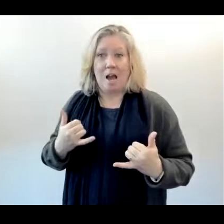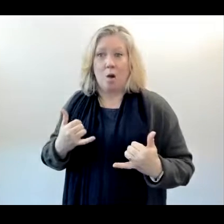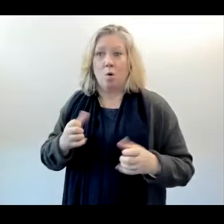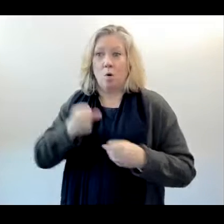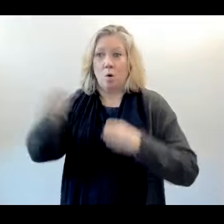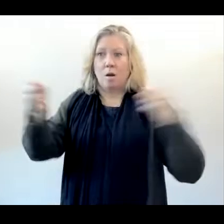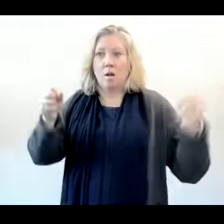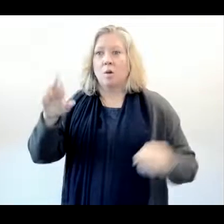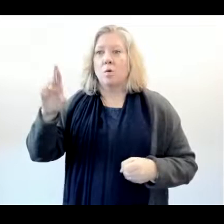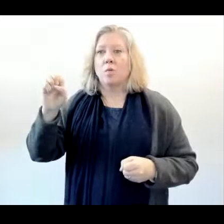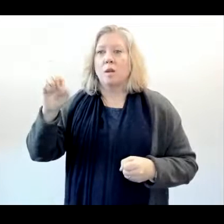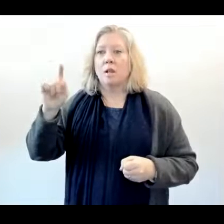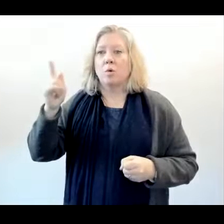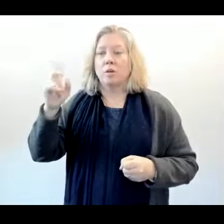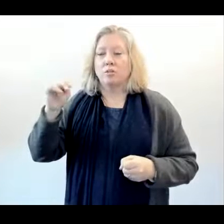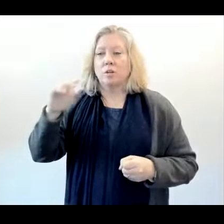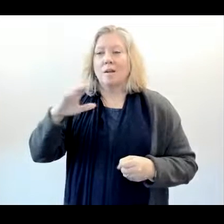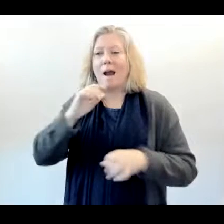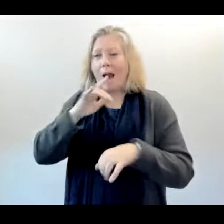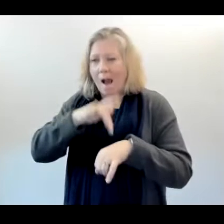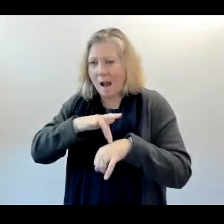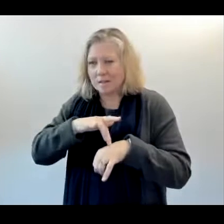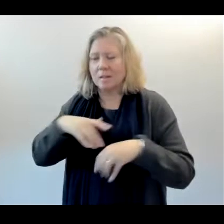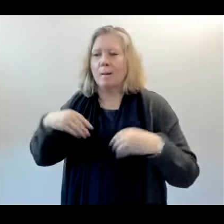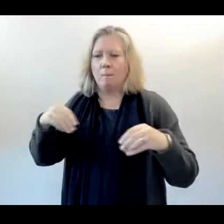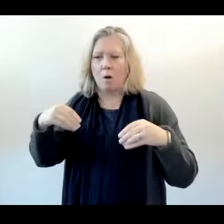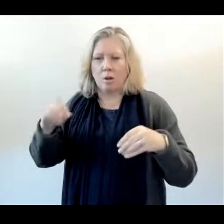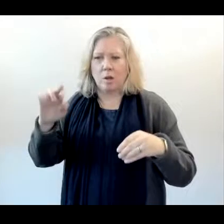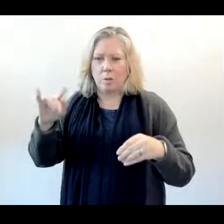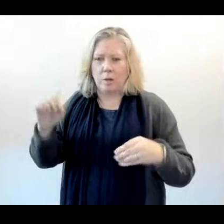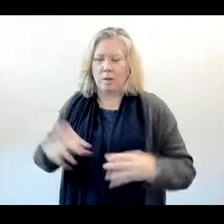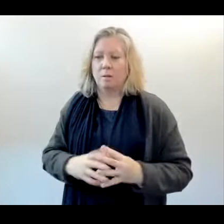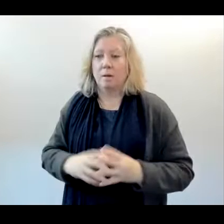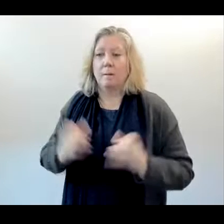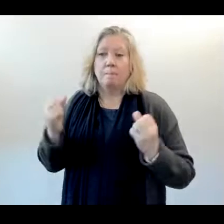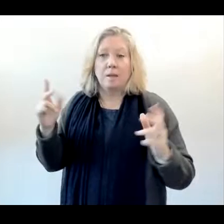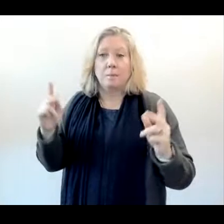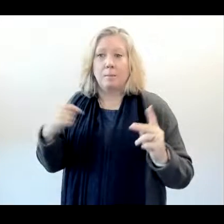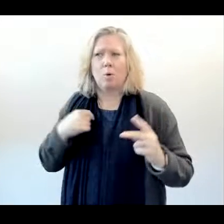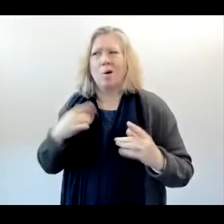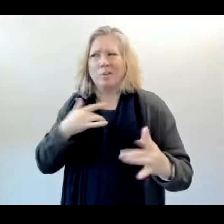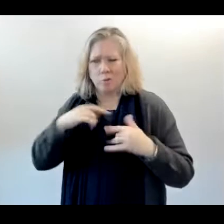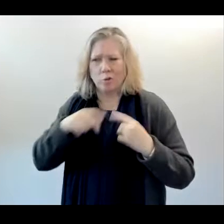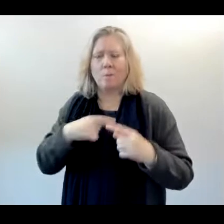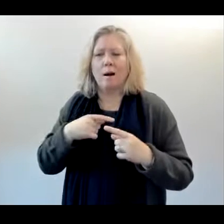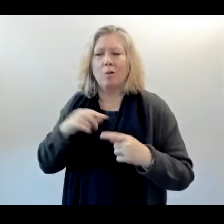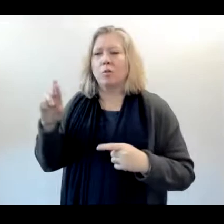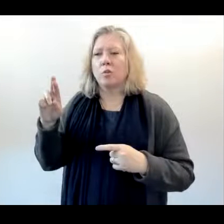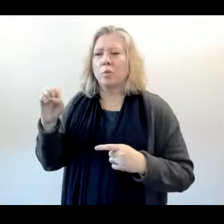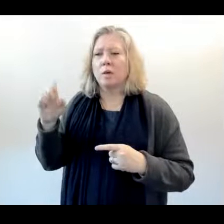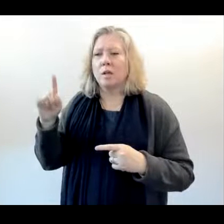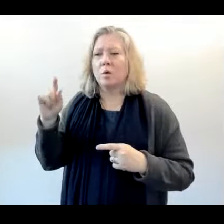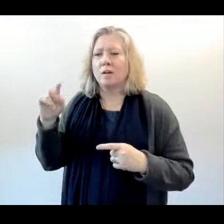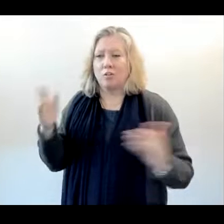rate. Most time people are concerned about relocation. Here in